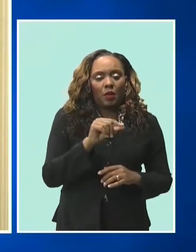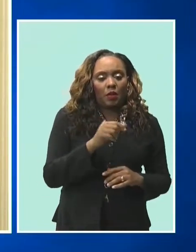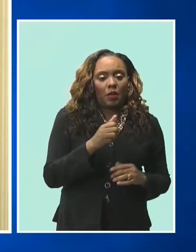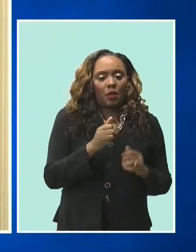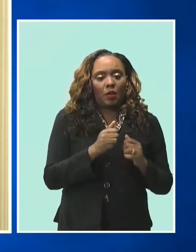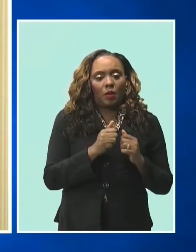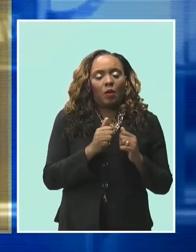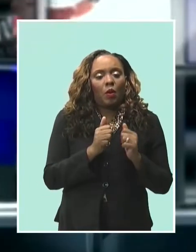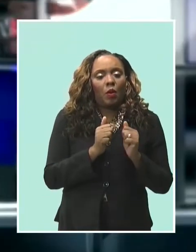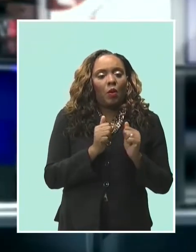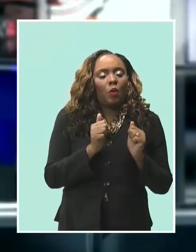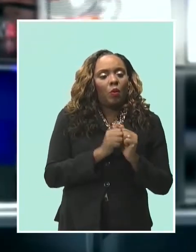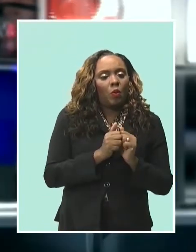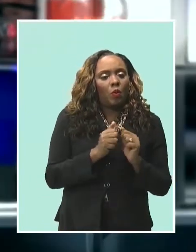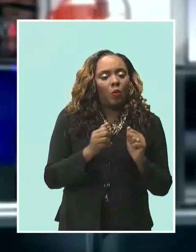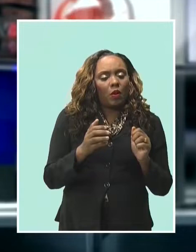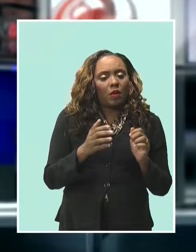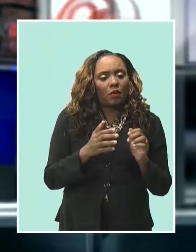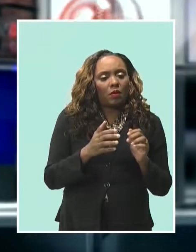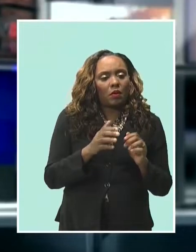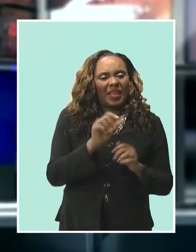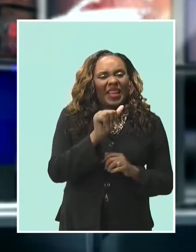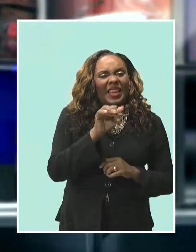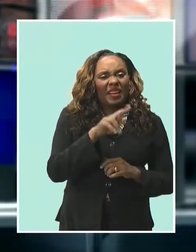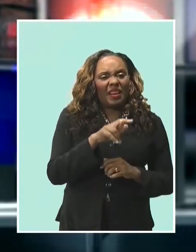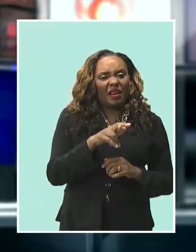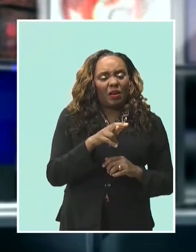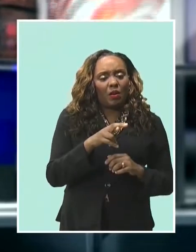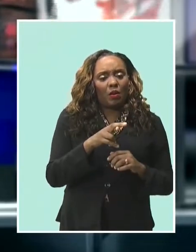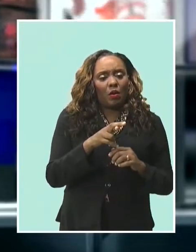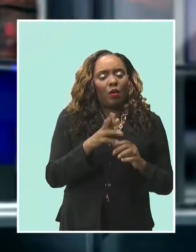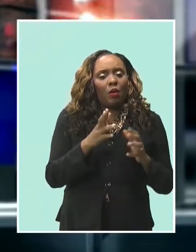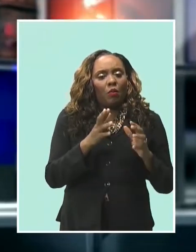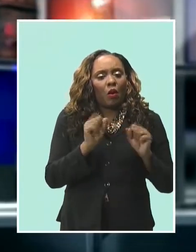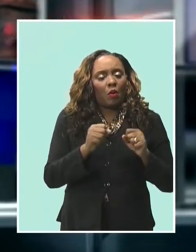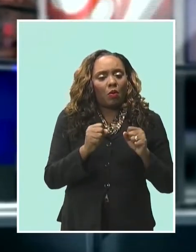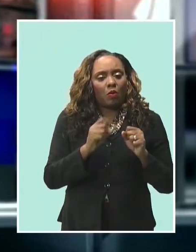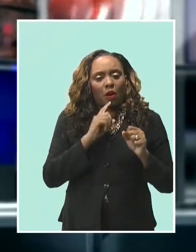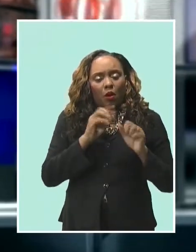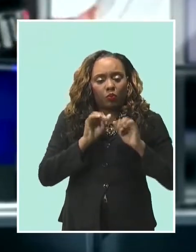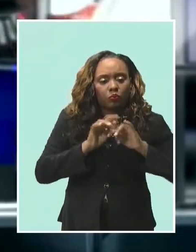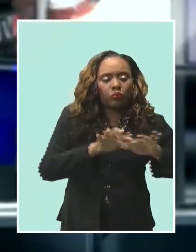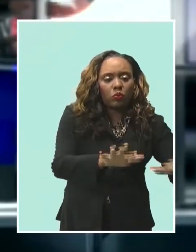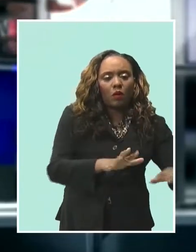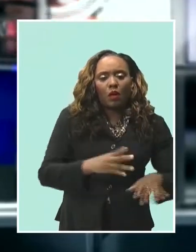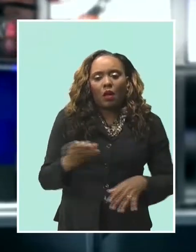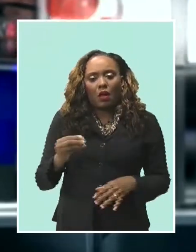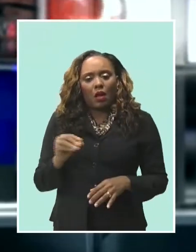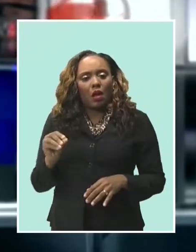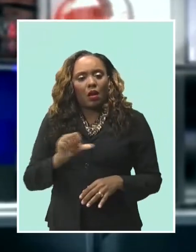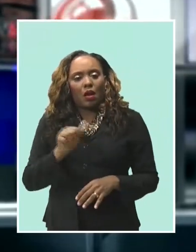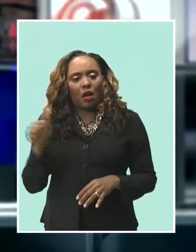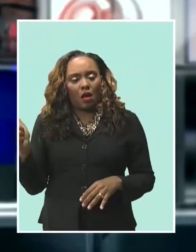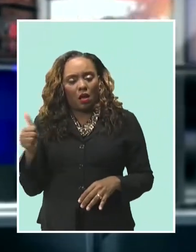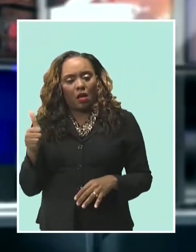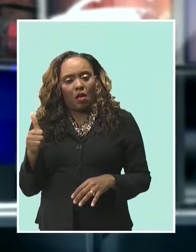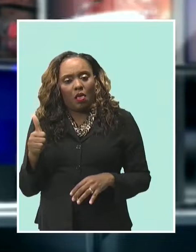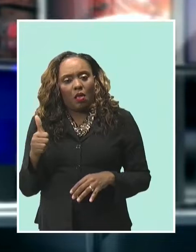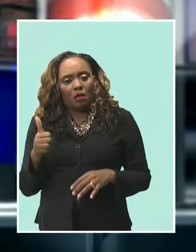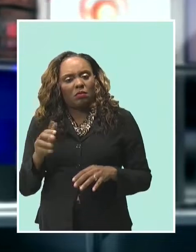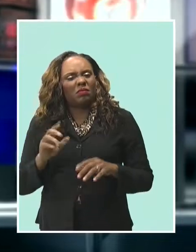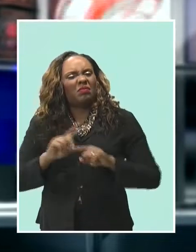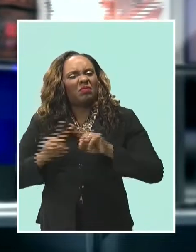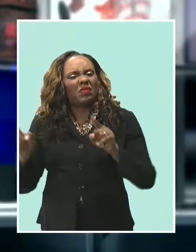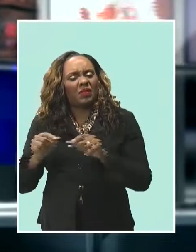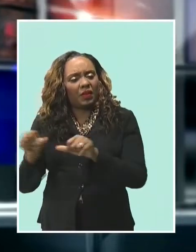36 without. Now, Shane, outside of the health challenges, as I mentioned earlier, the Prime Minister stressed that the economic hit